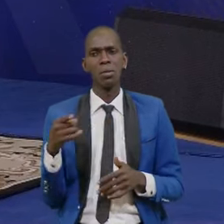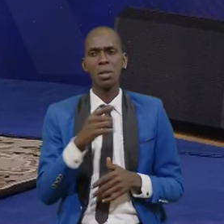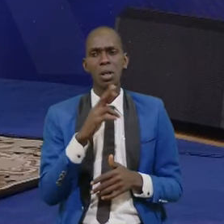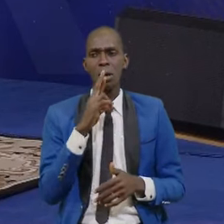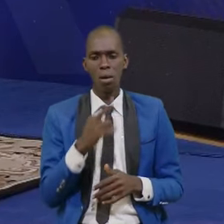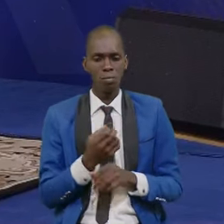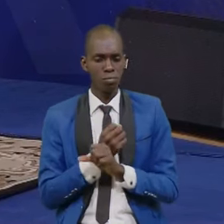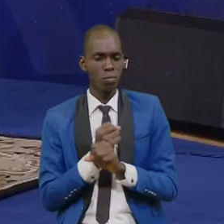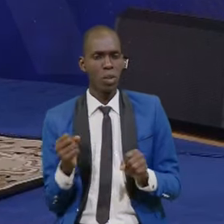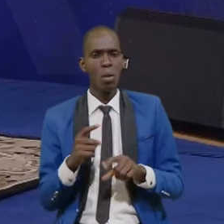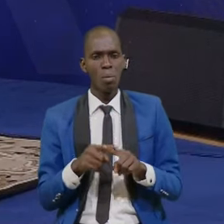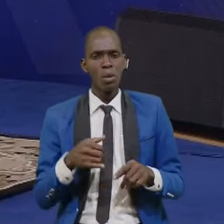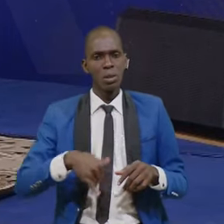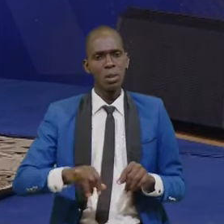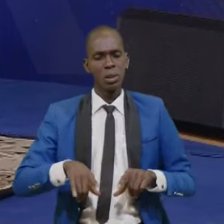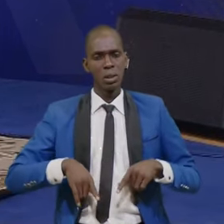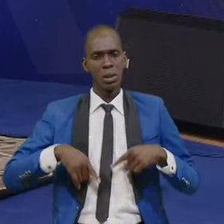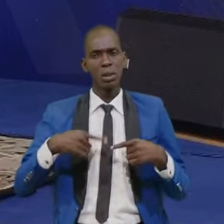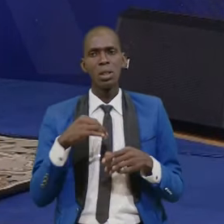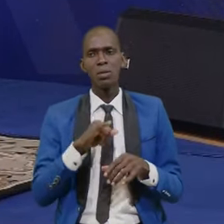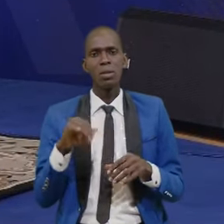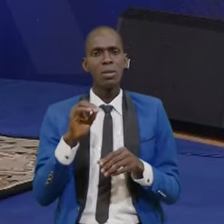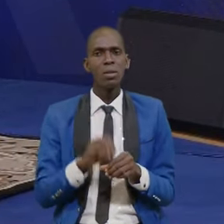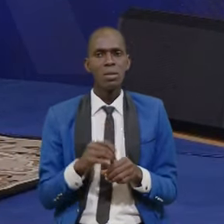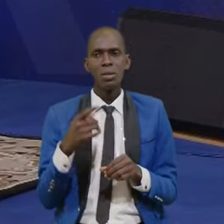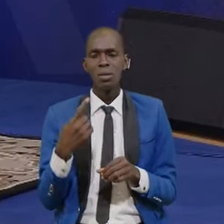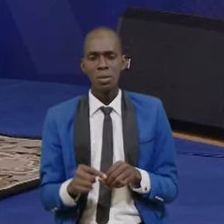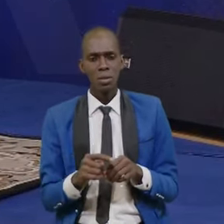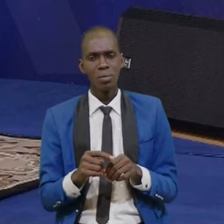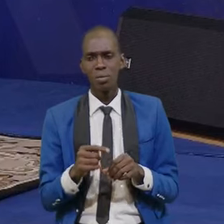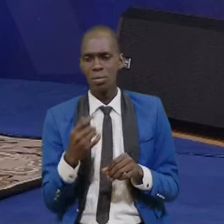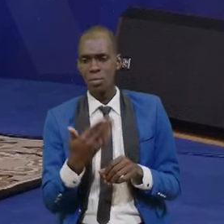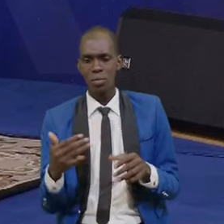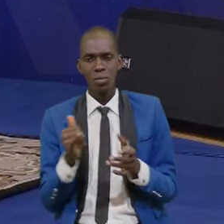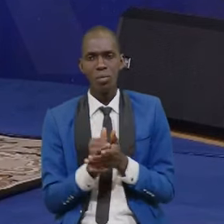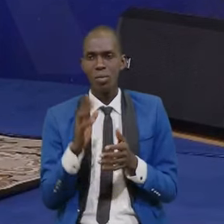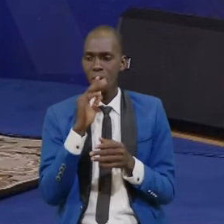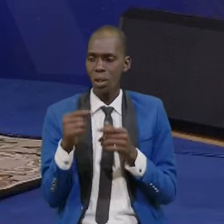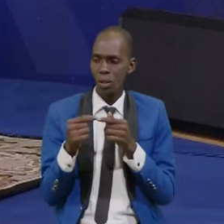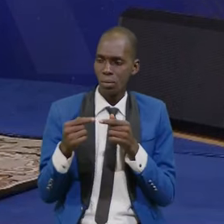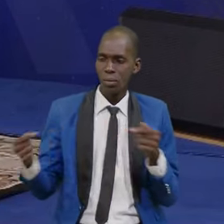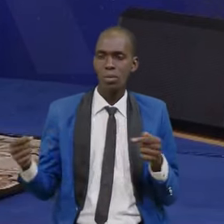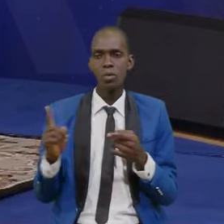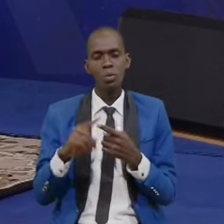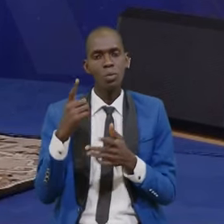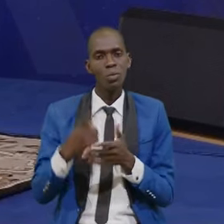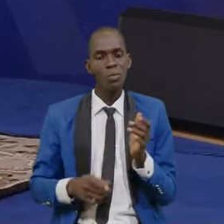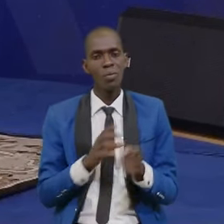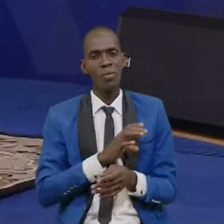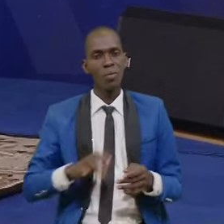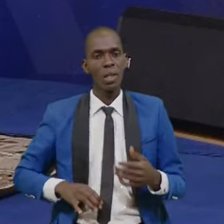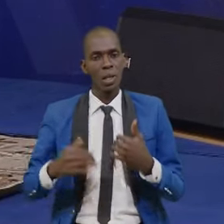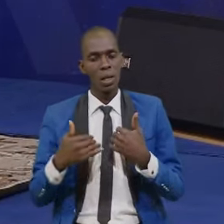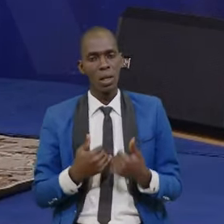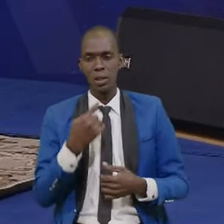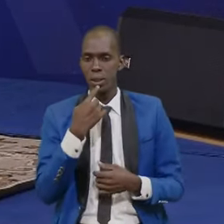they're living in a diametrical opposite sin to what Christ has said. They